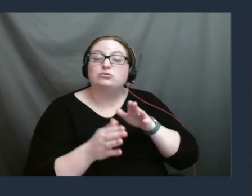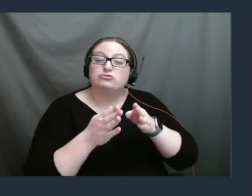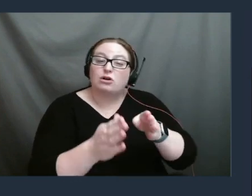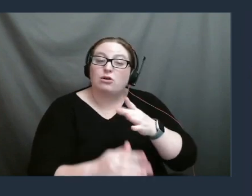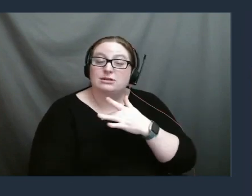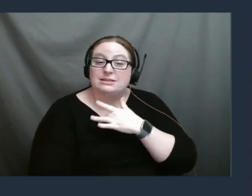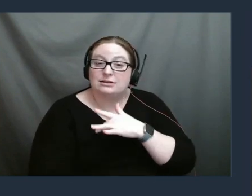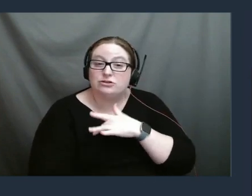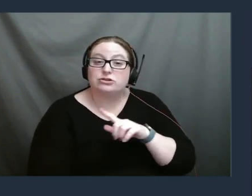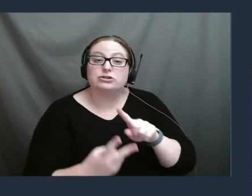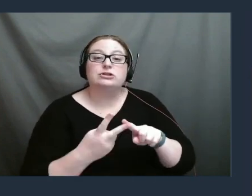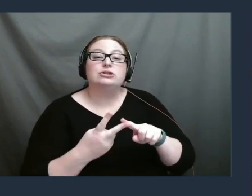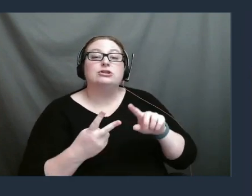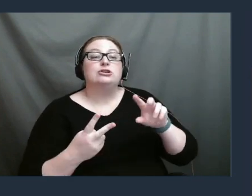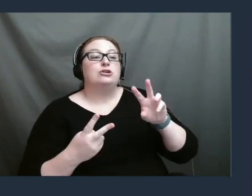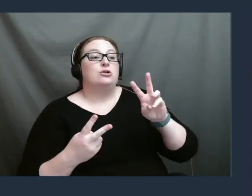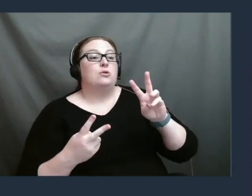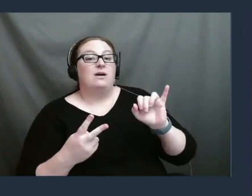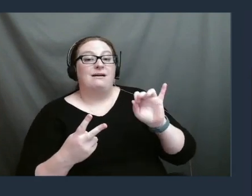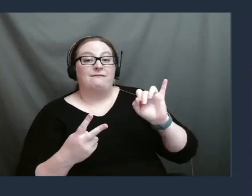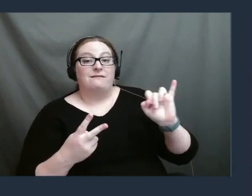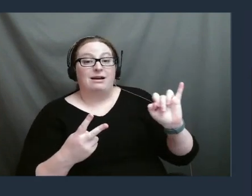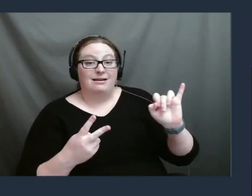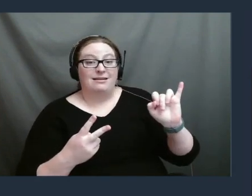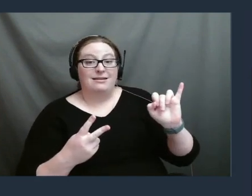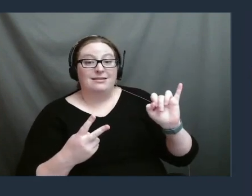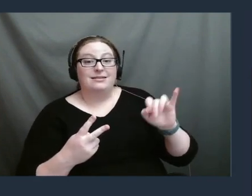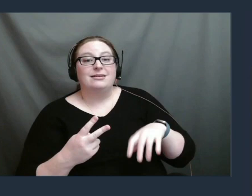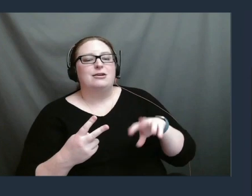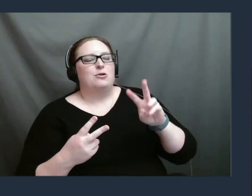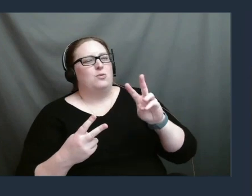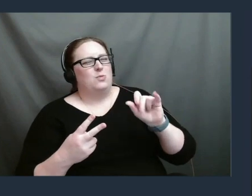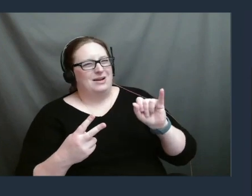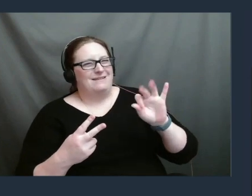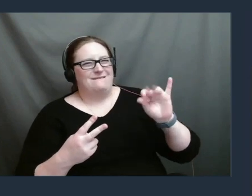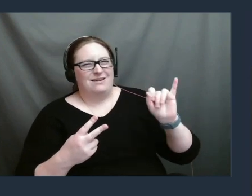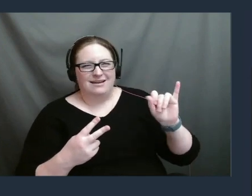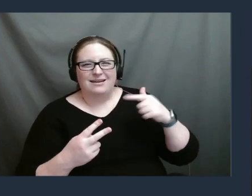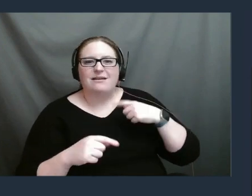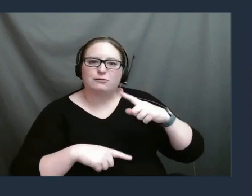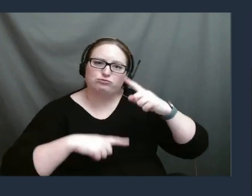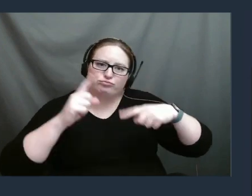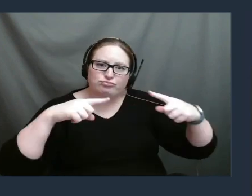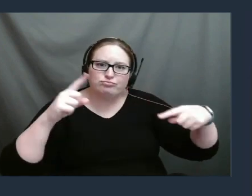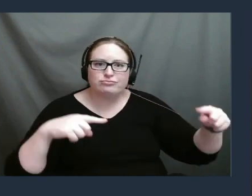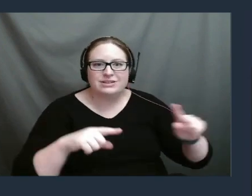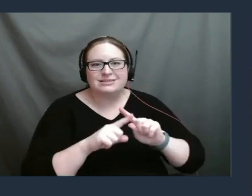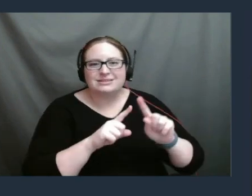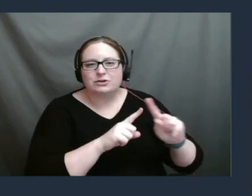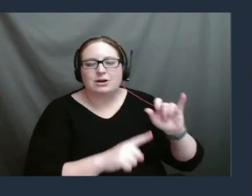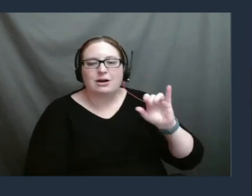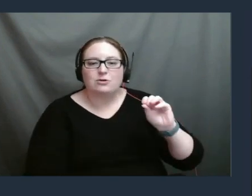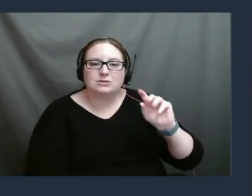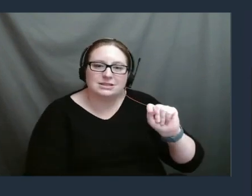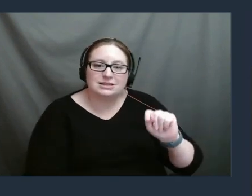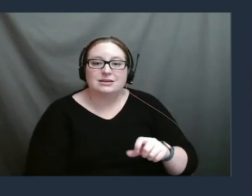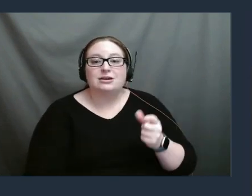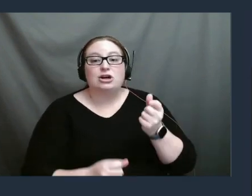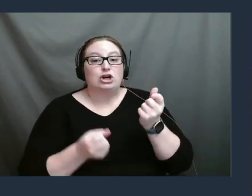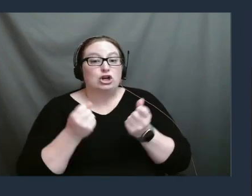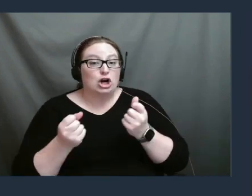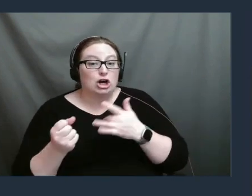Wi-Fi congestion, where you can imagine your data coming in from a wide variety of IoT devices like car sensors, road